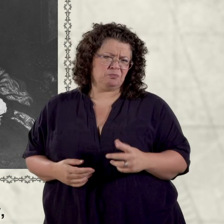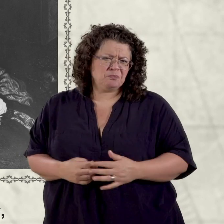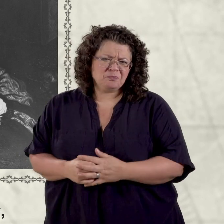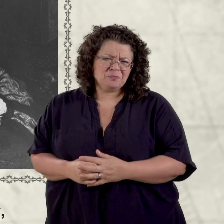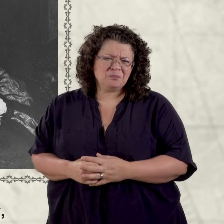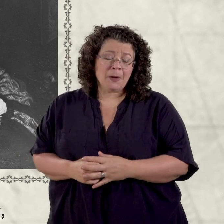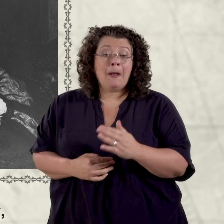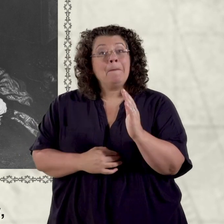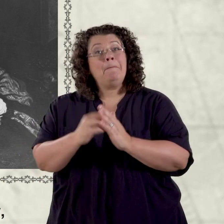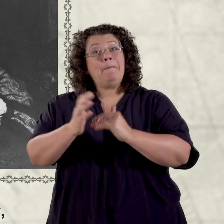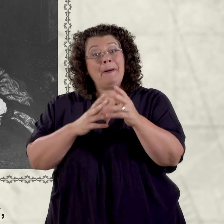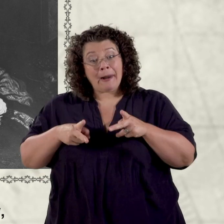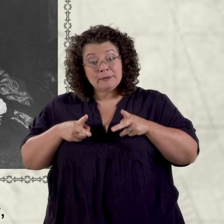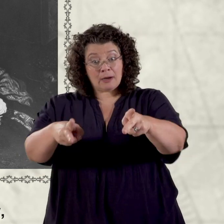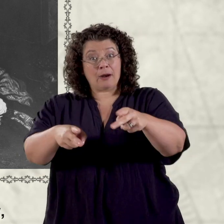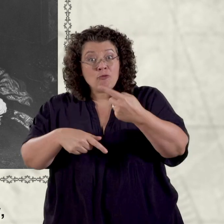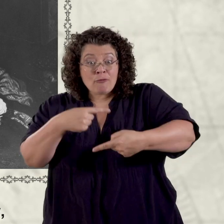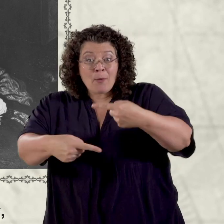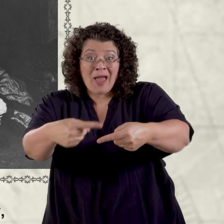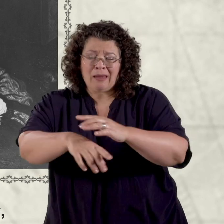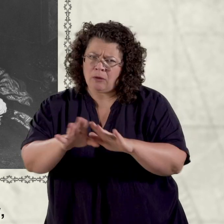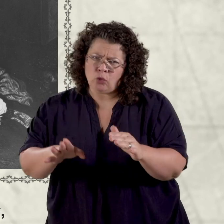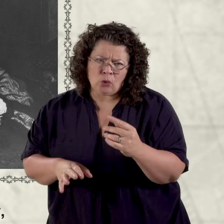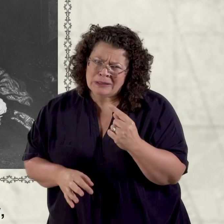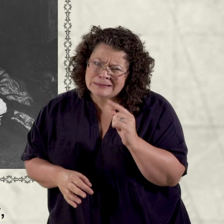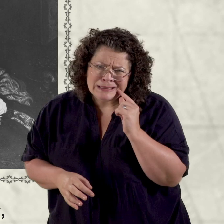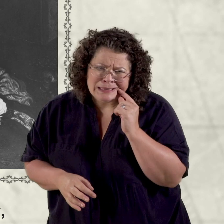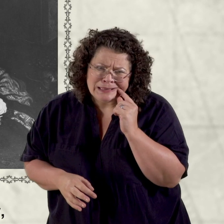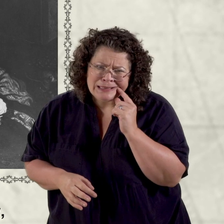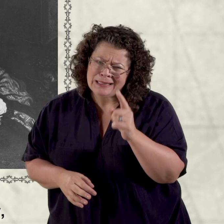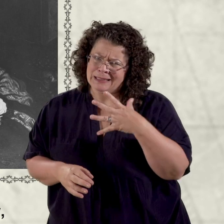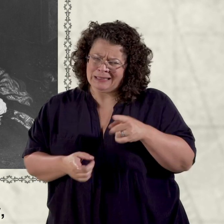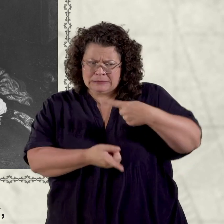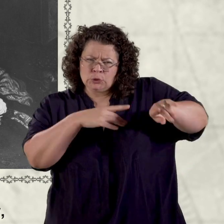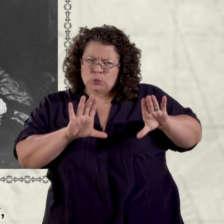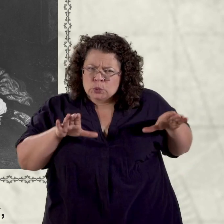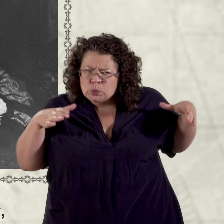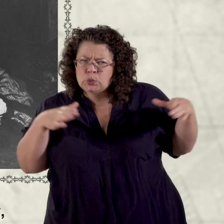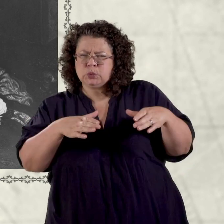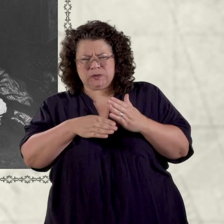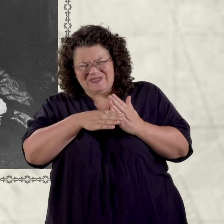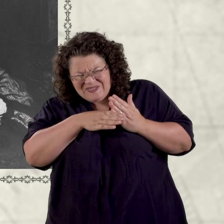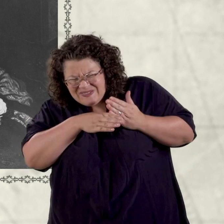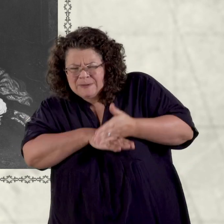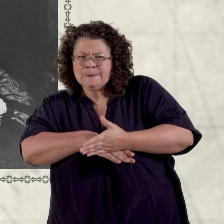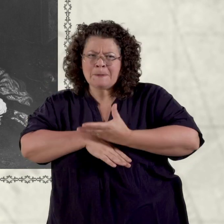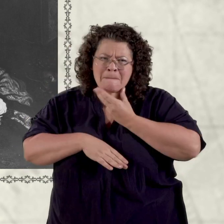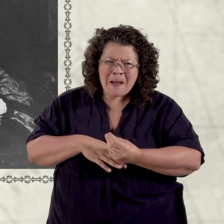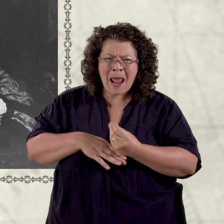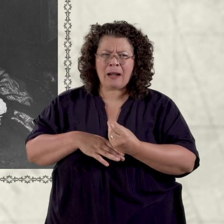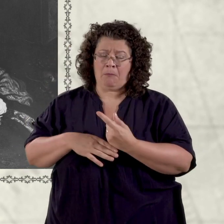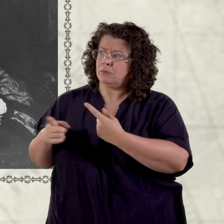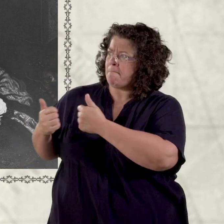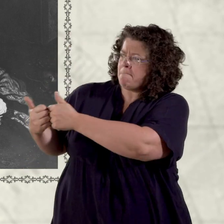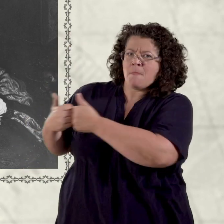railway isn't very easy. You need a crew of very hard-working men and a partner to